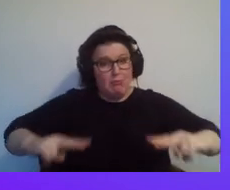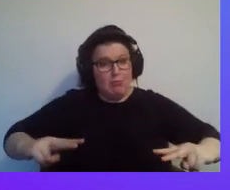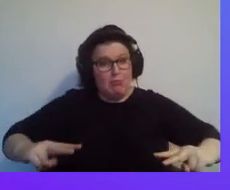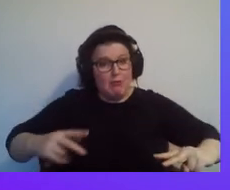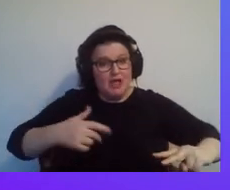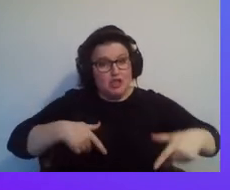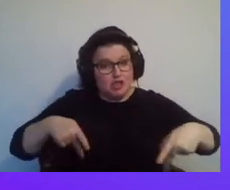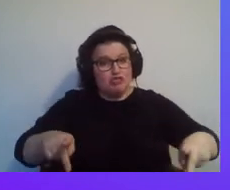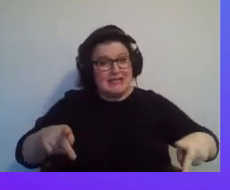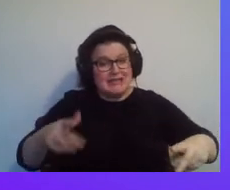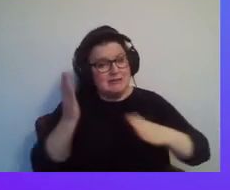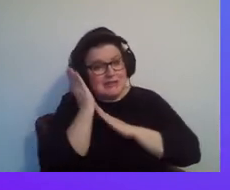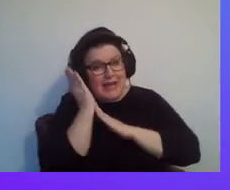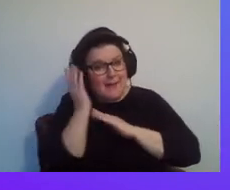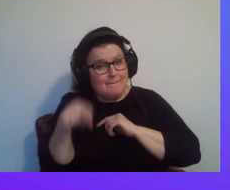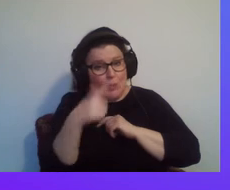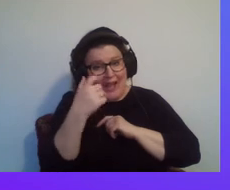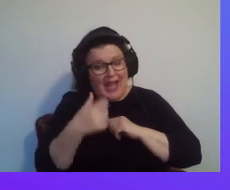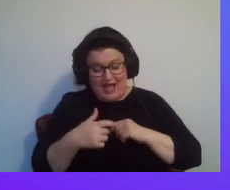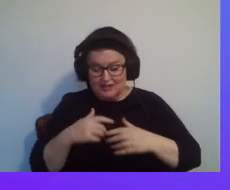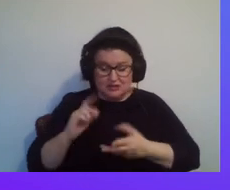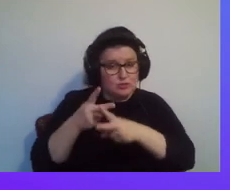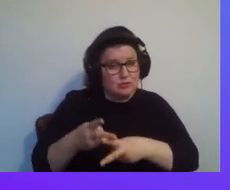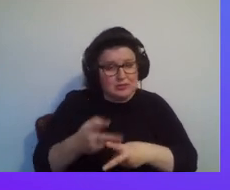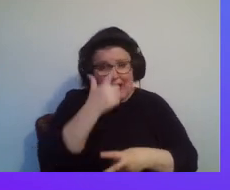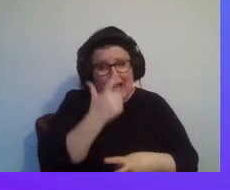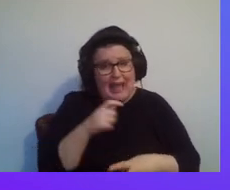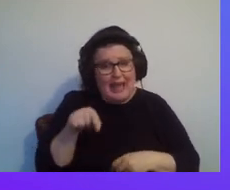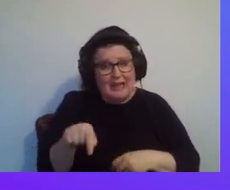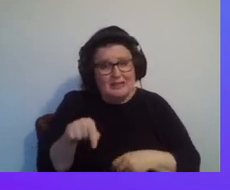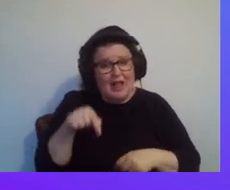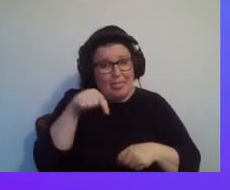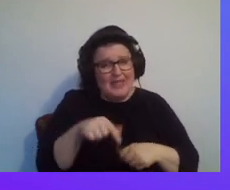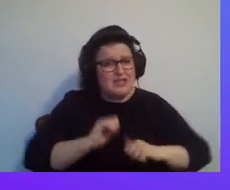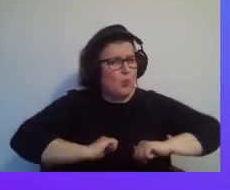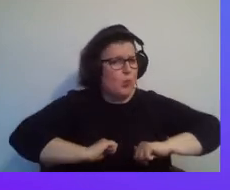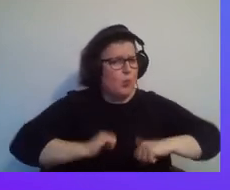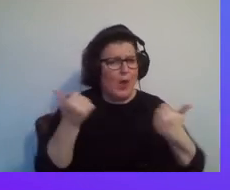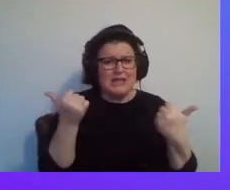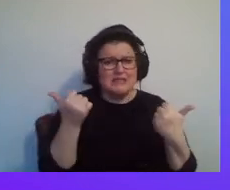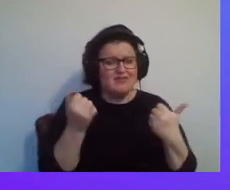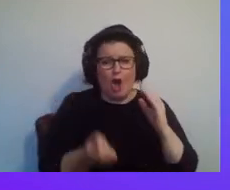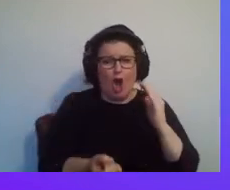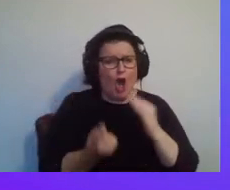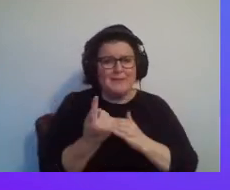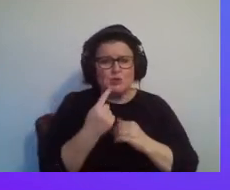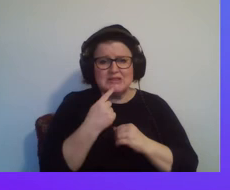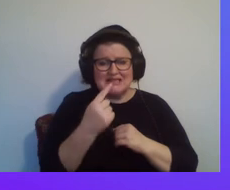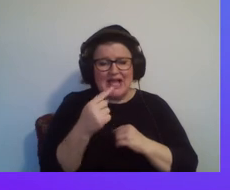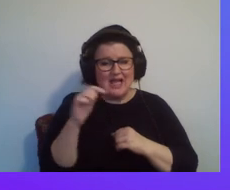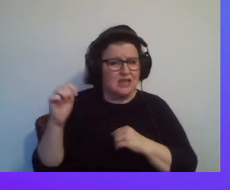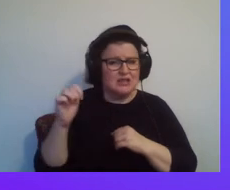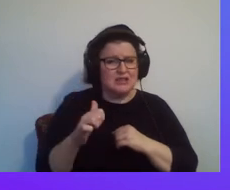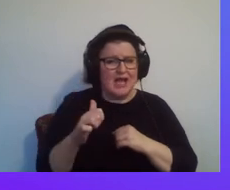this conversation and others like it, a wonderful opportunity to go, yes. And if you don't, and black people don't take